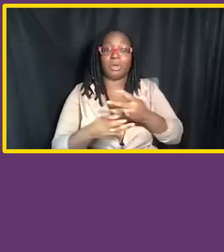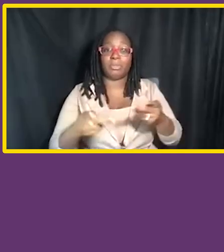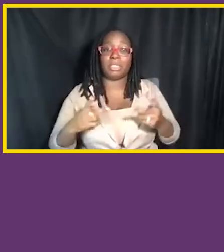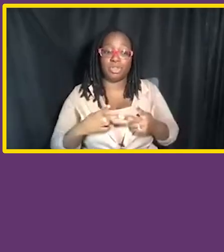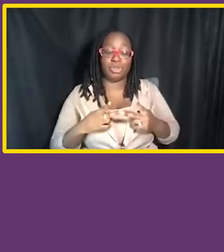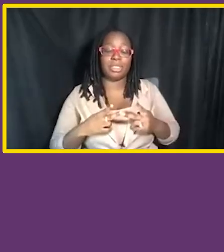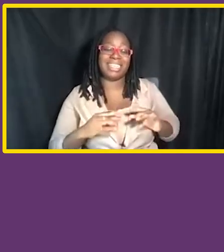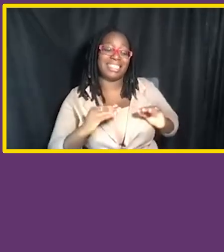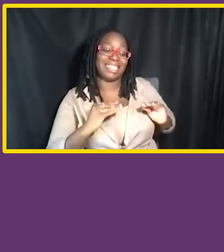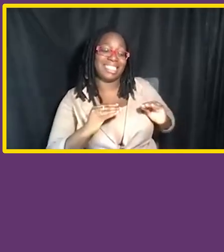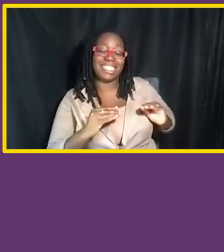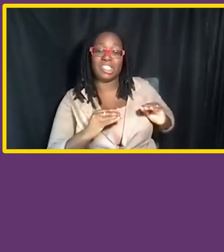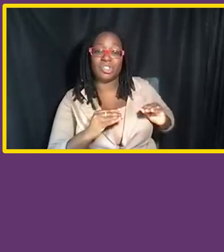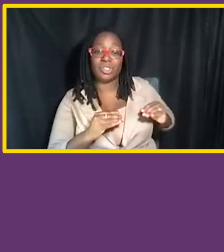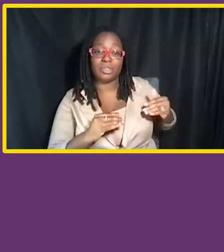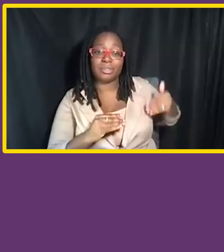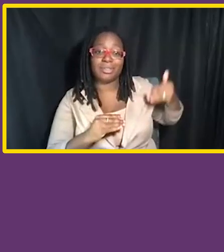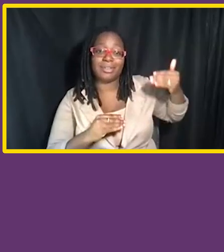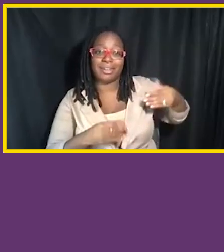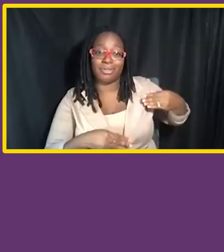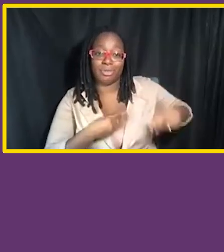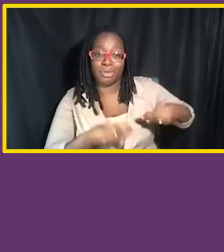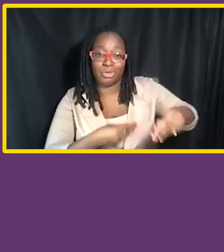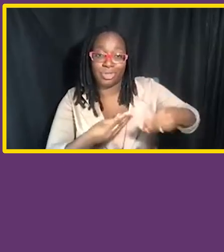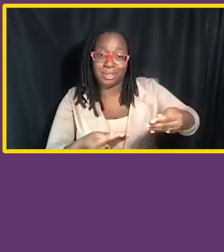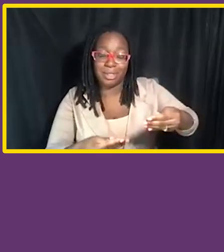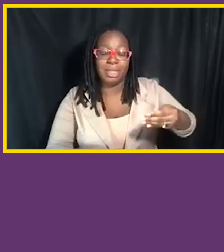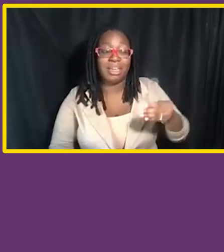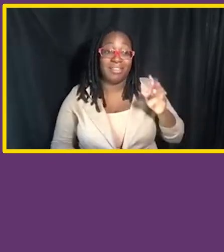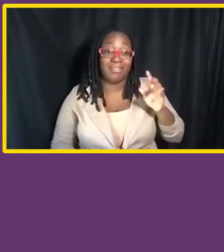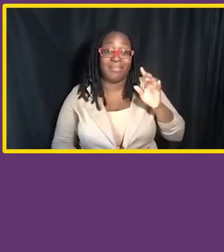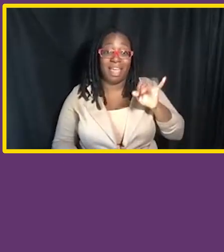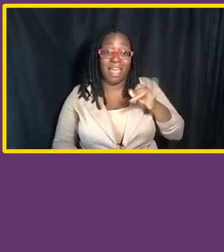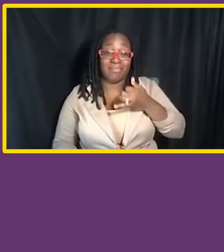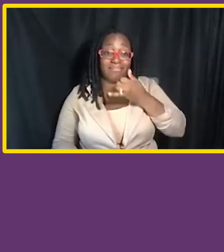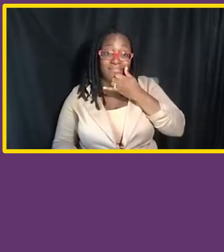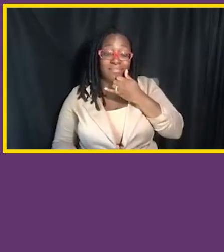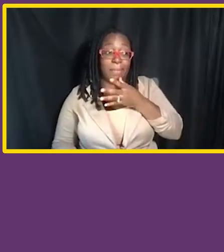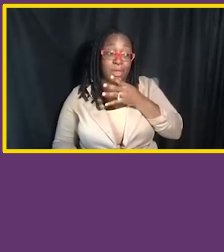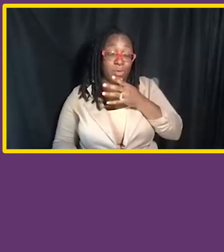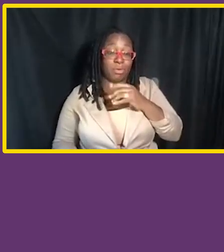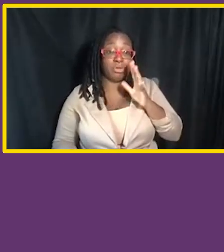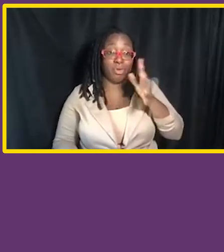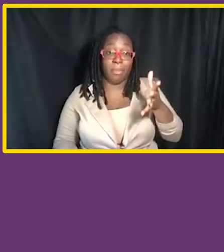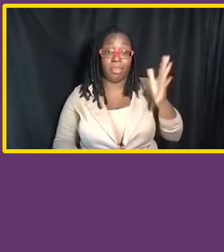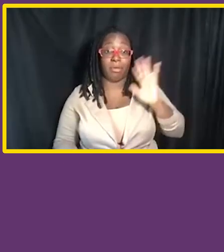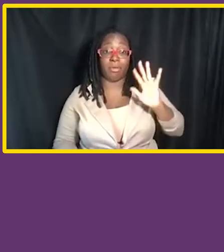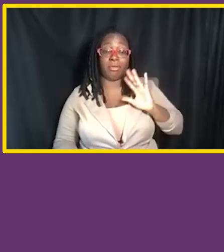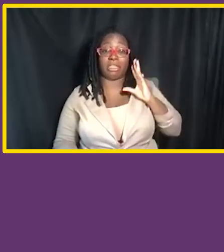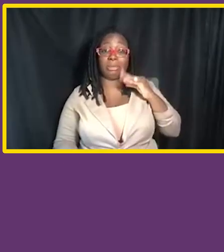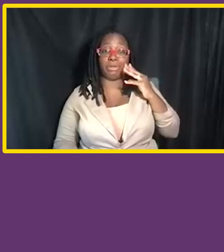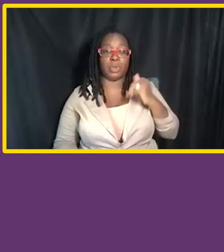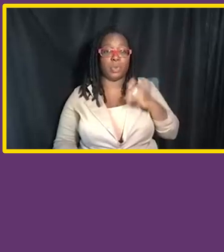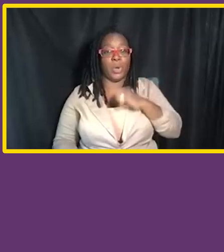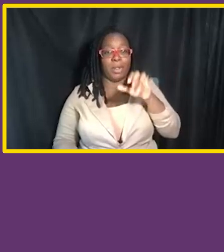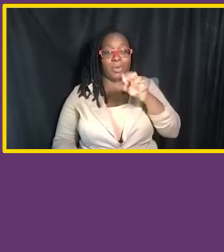next generation that we are not repeating what our mothers and our grandmothers went through. And